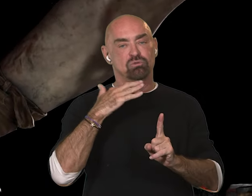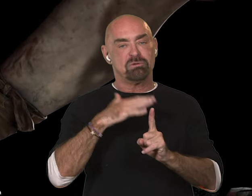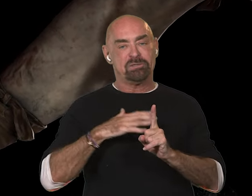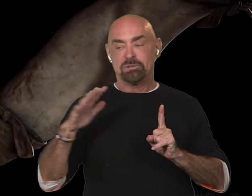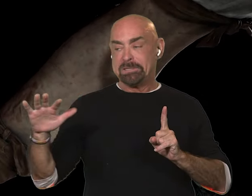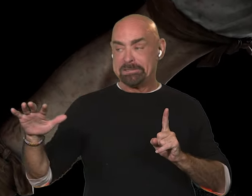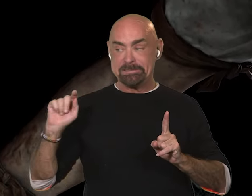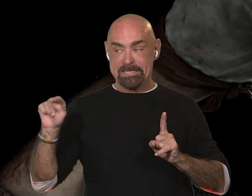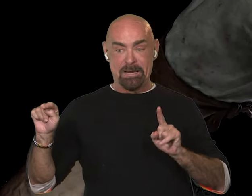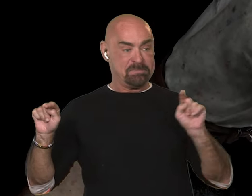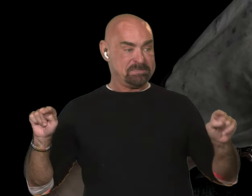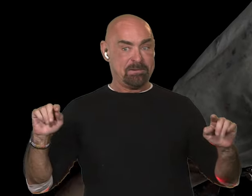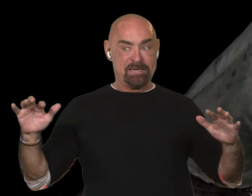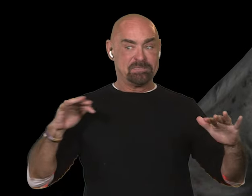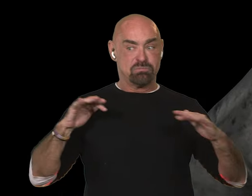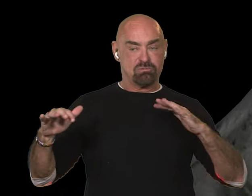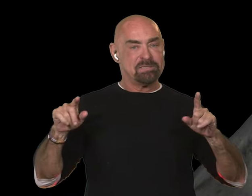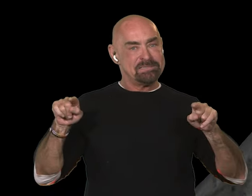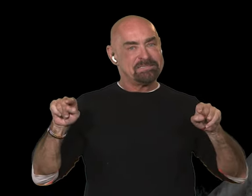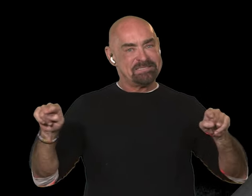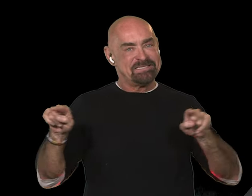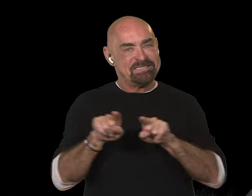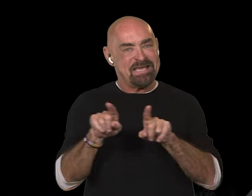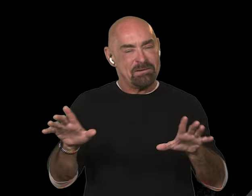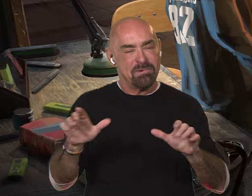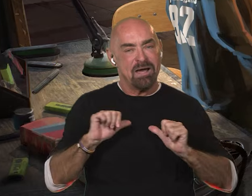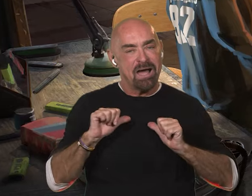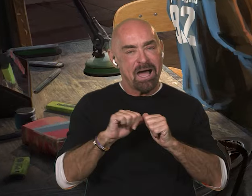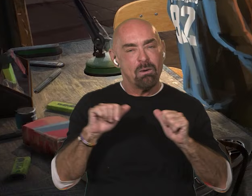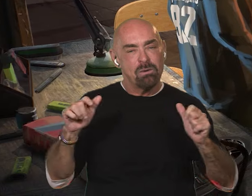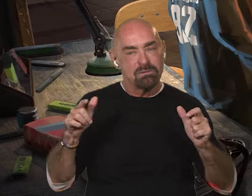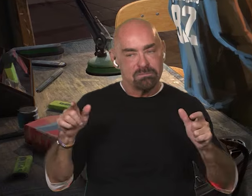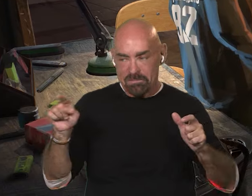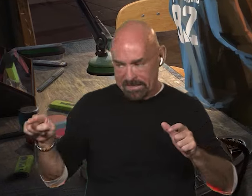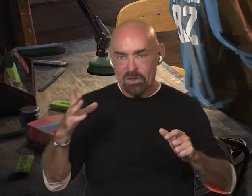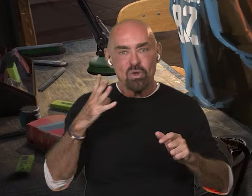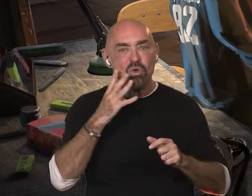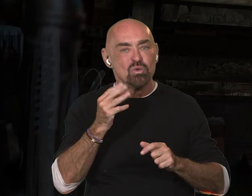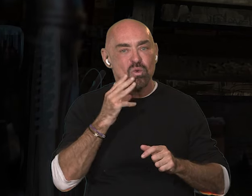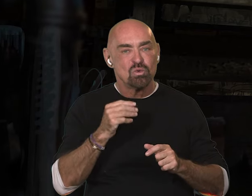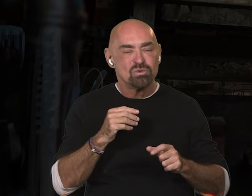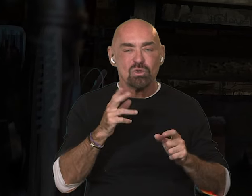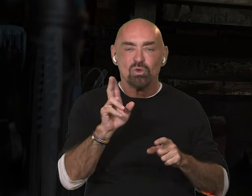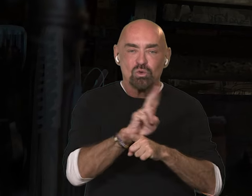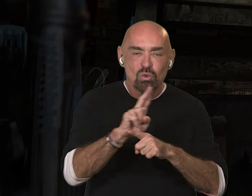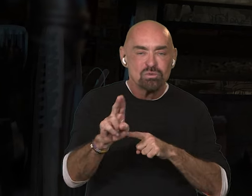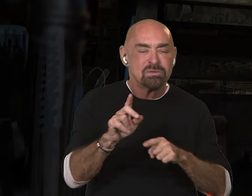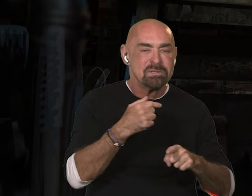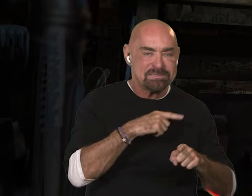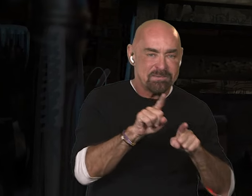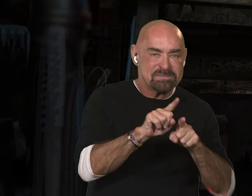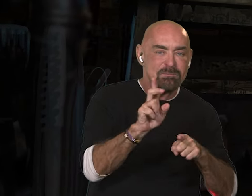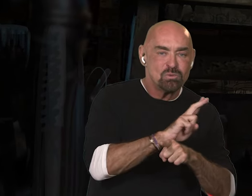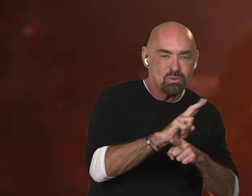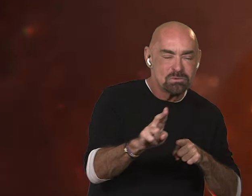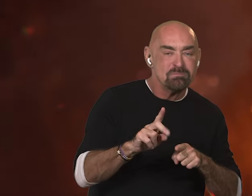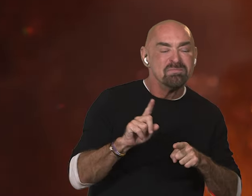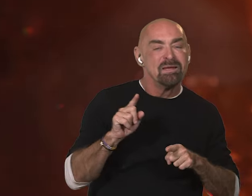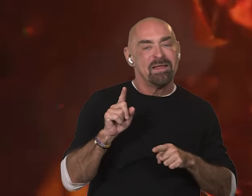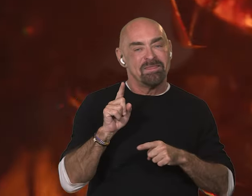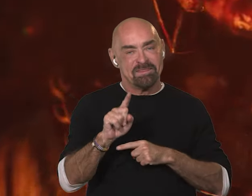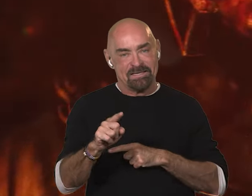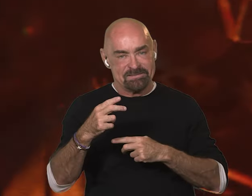sources. So it was great talking with them and seeing that a lot of the sources for inspiration they're using have been the same that we've been looking into at